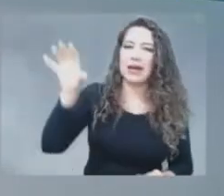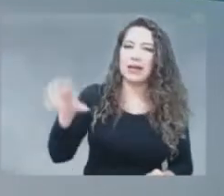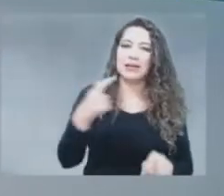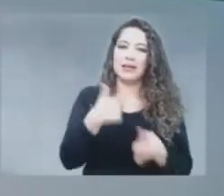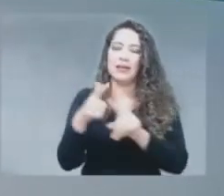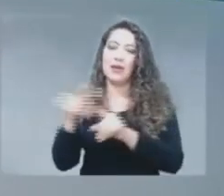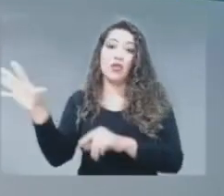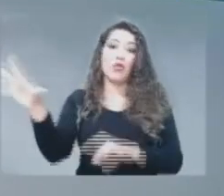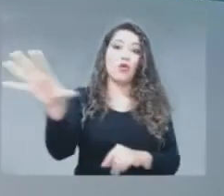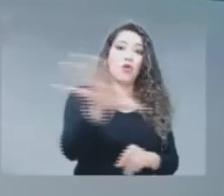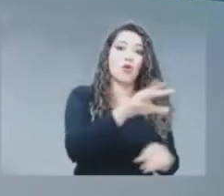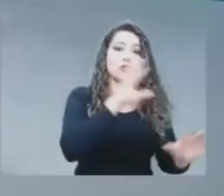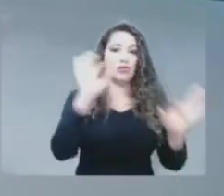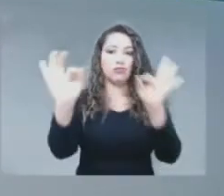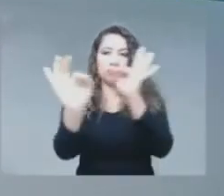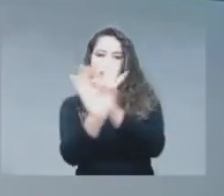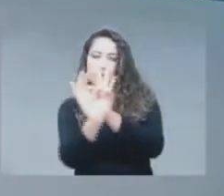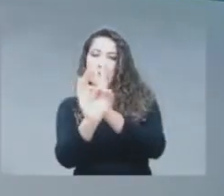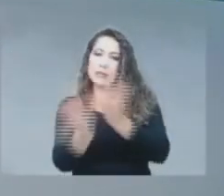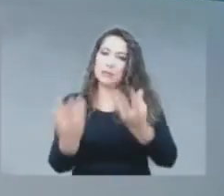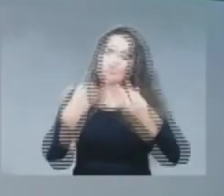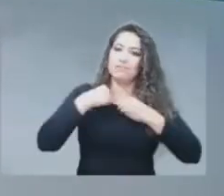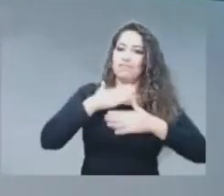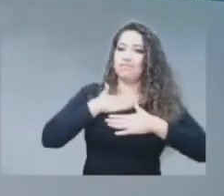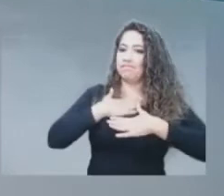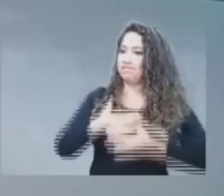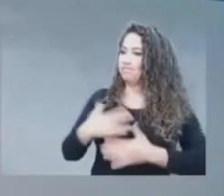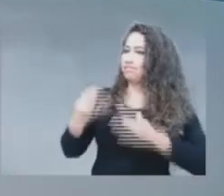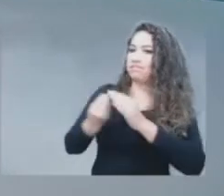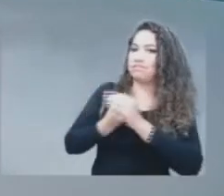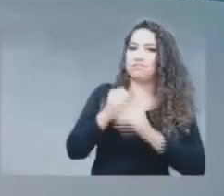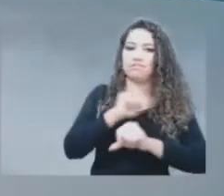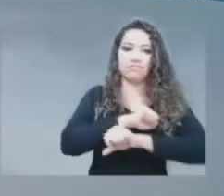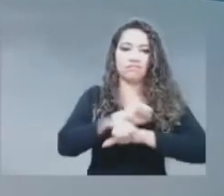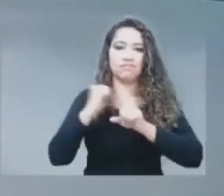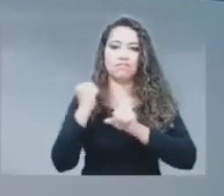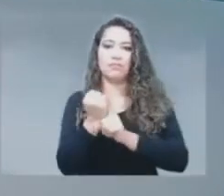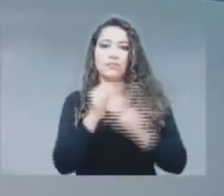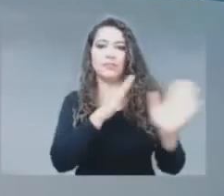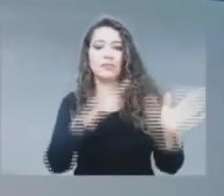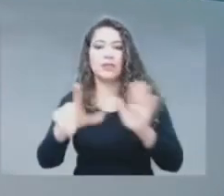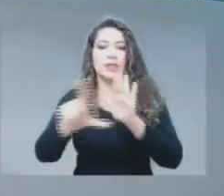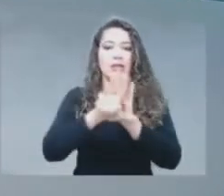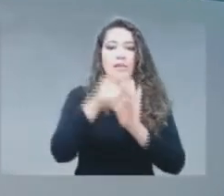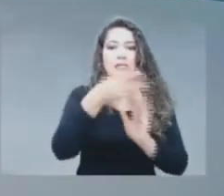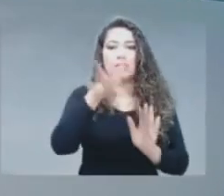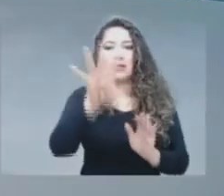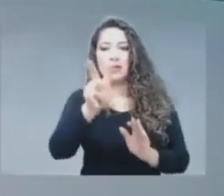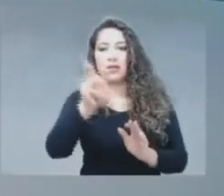IDB, and the ones everyone's focus is to materialize social well-being, law